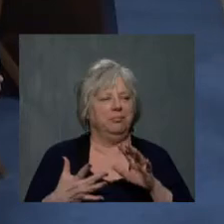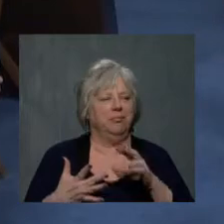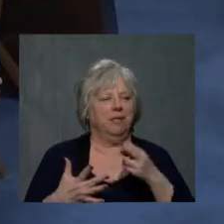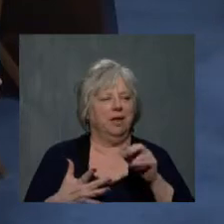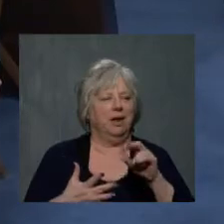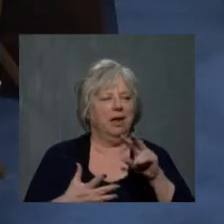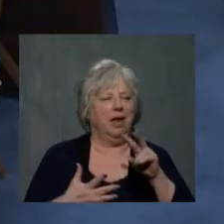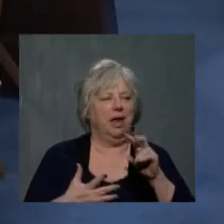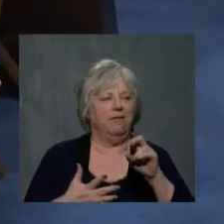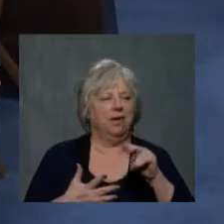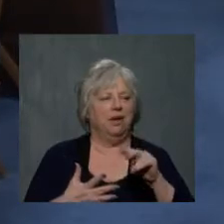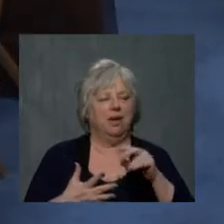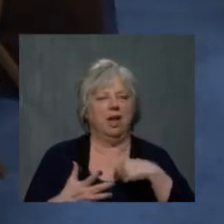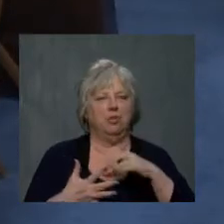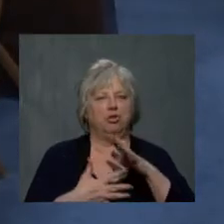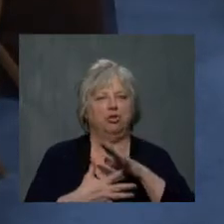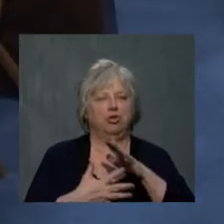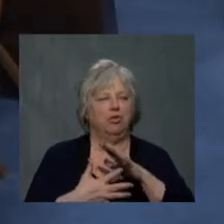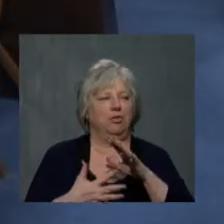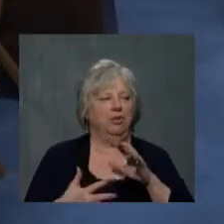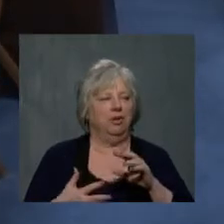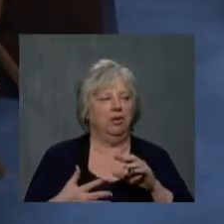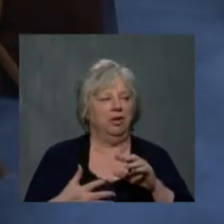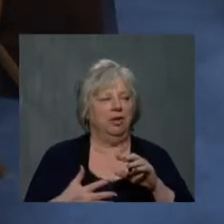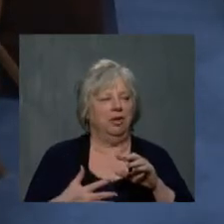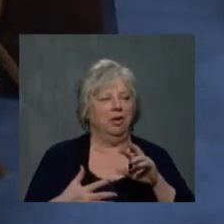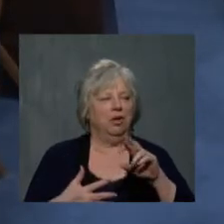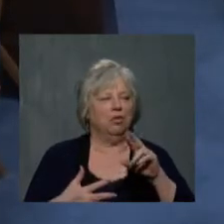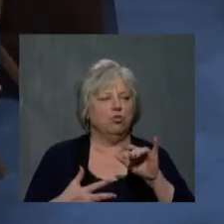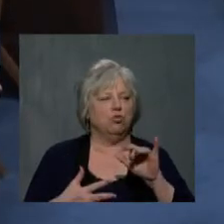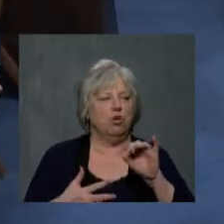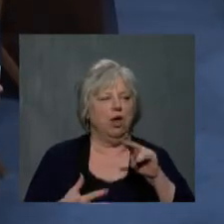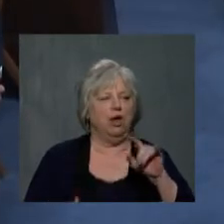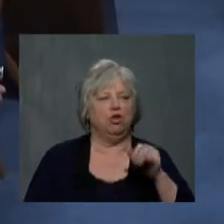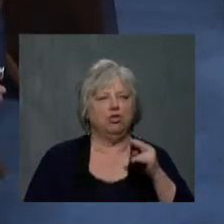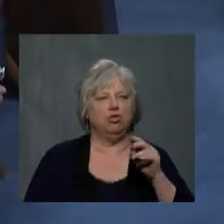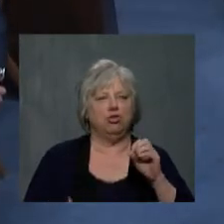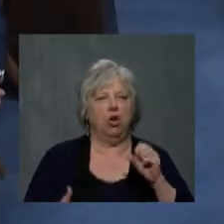Hayden Bagley, I'm a junior. I'm Ryan Jones, I'm a junior.